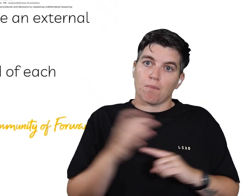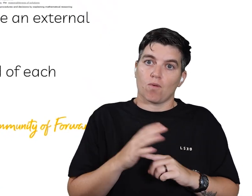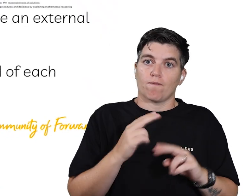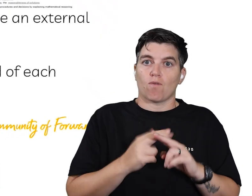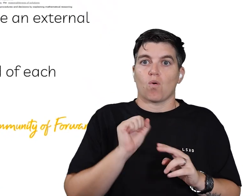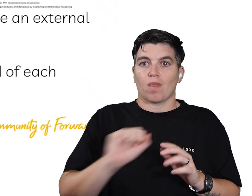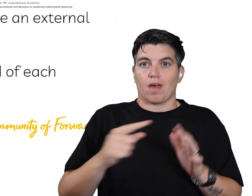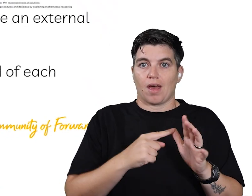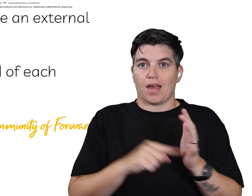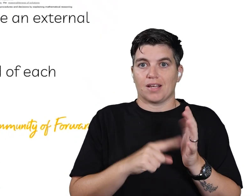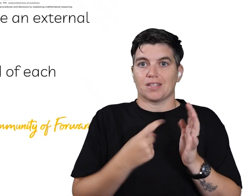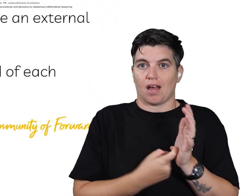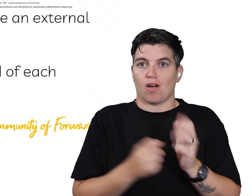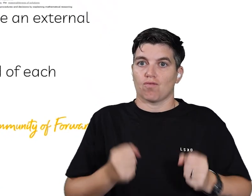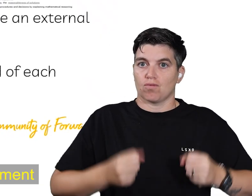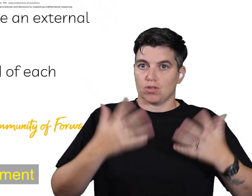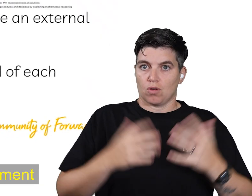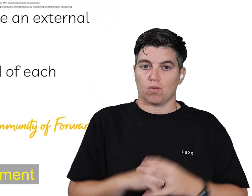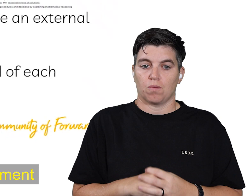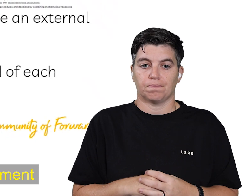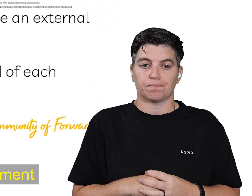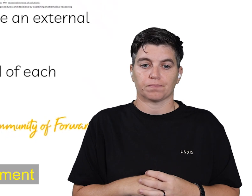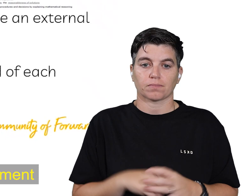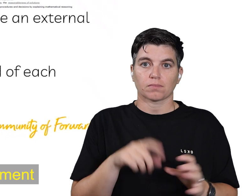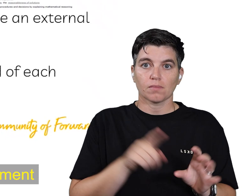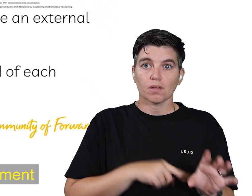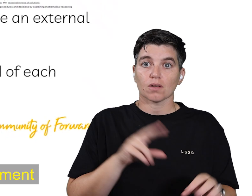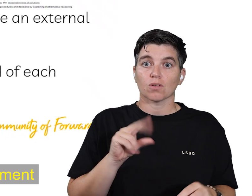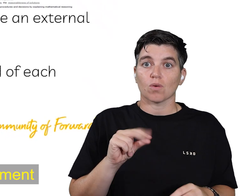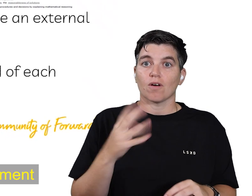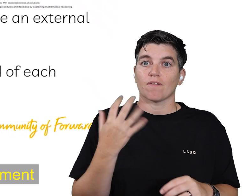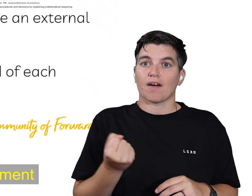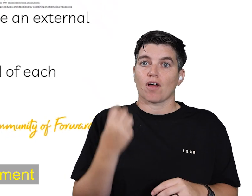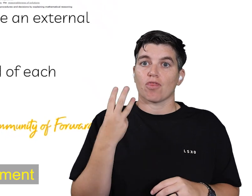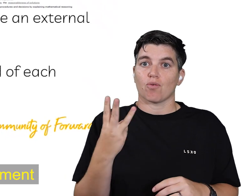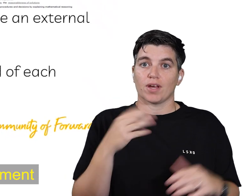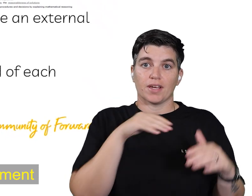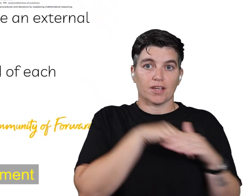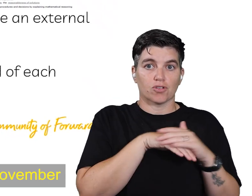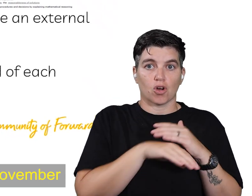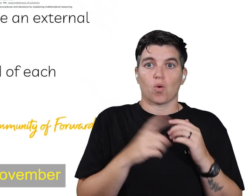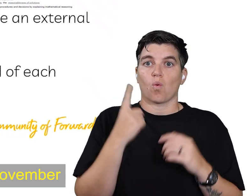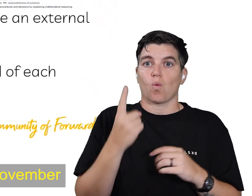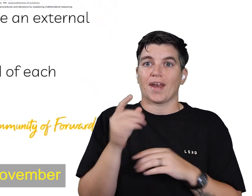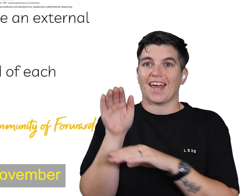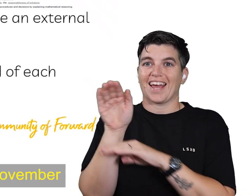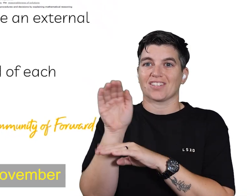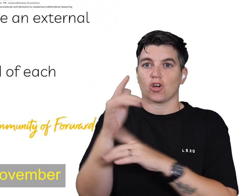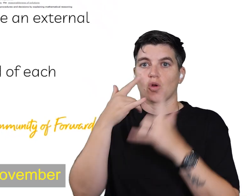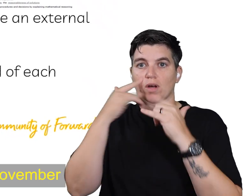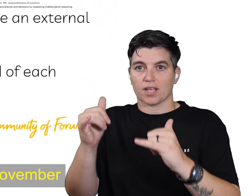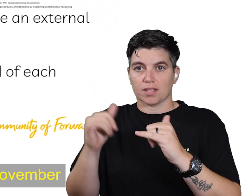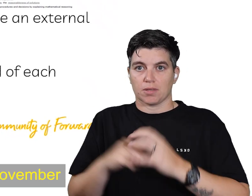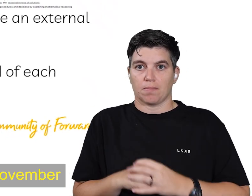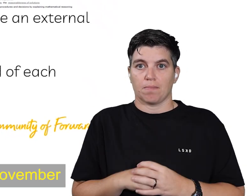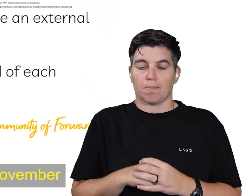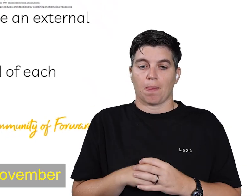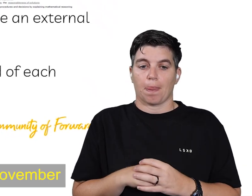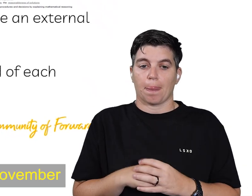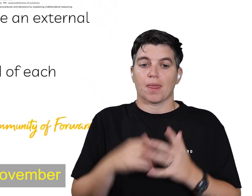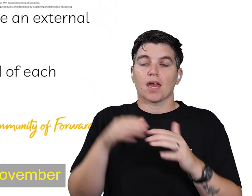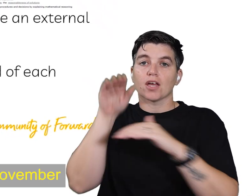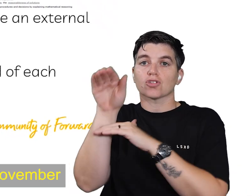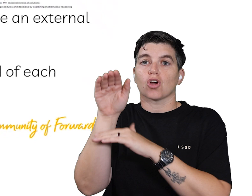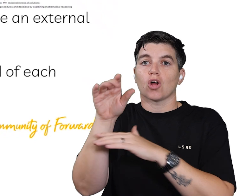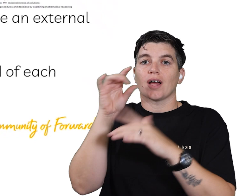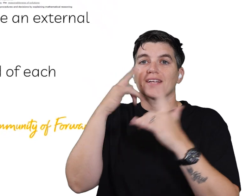year, students will complete 3 internal assessments and 1 external assessment at the end of the year between October and